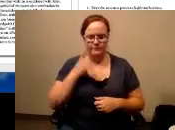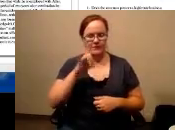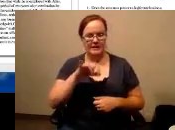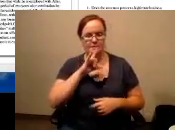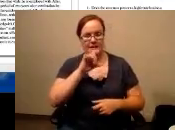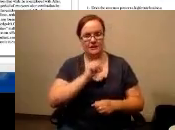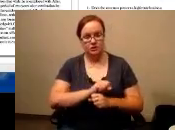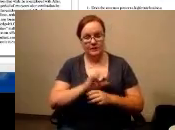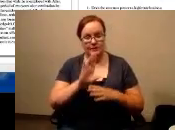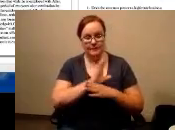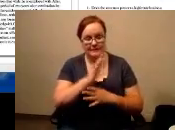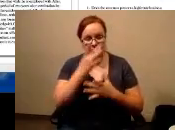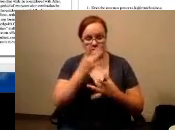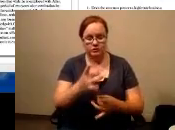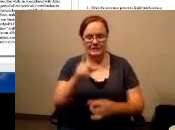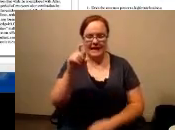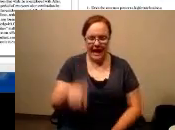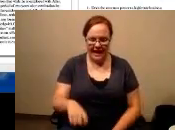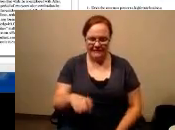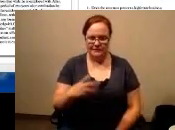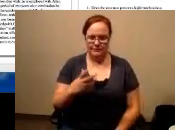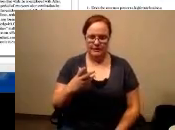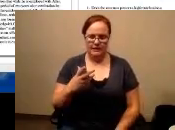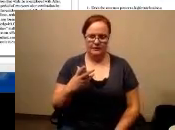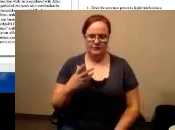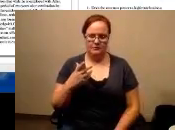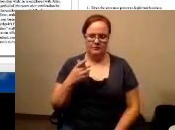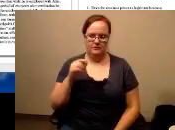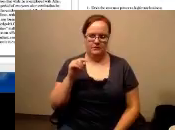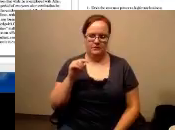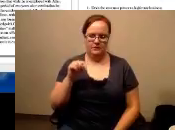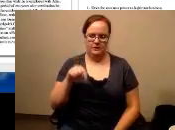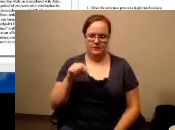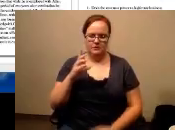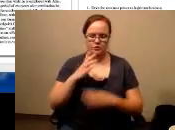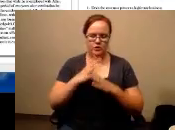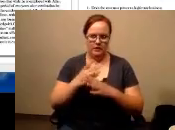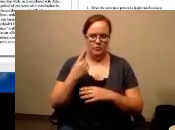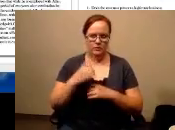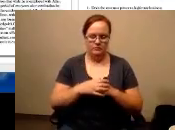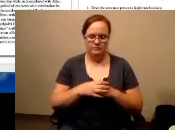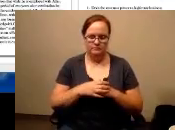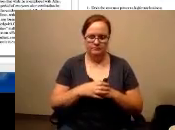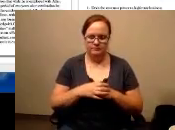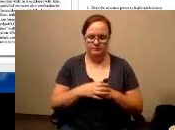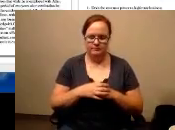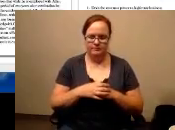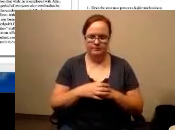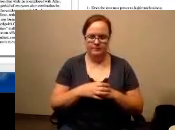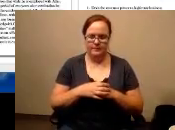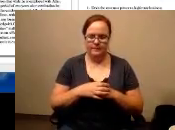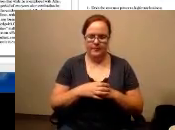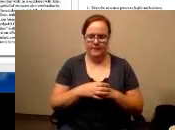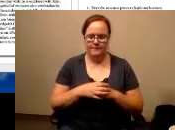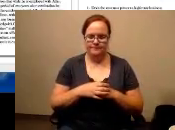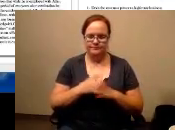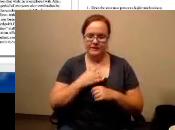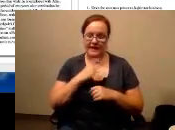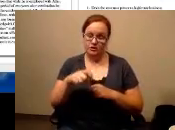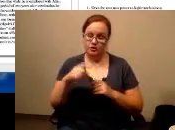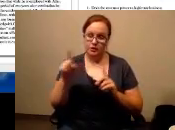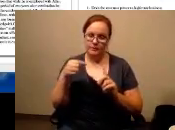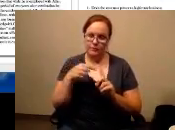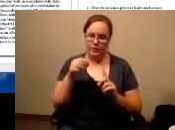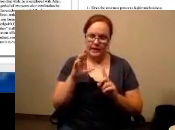business interest, the court said it has to be to protect trade secrets and investment in employee and things like that. Now, I should point